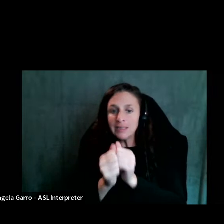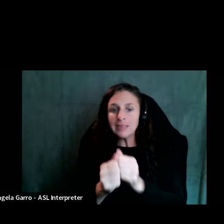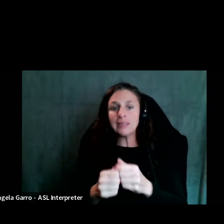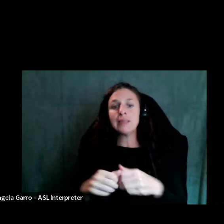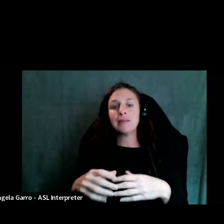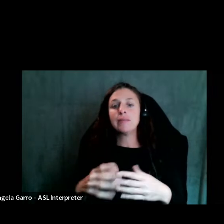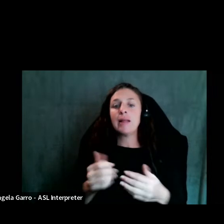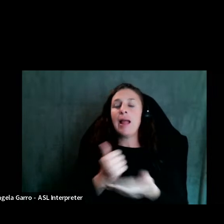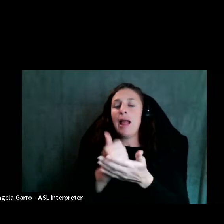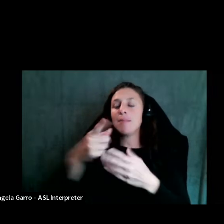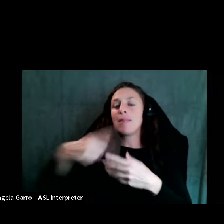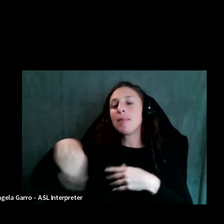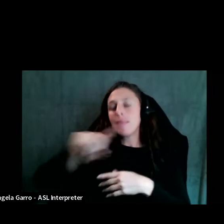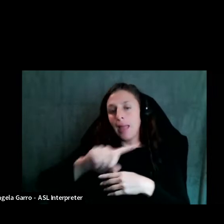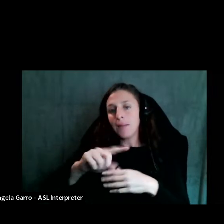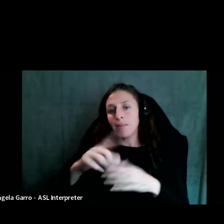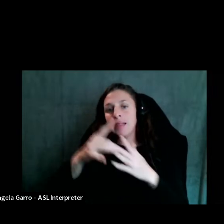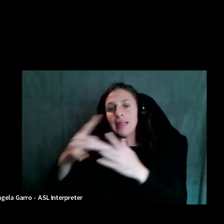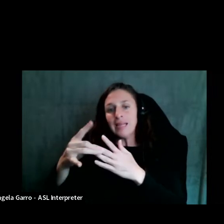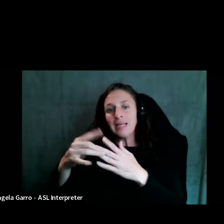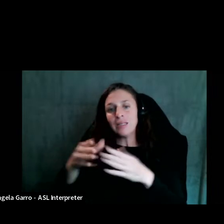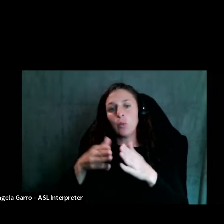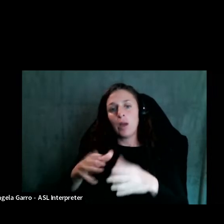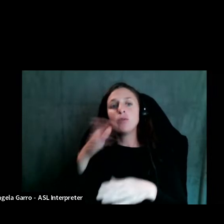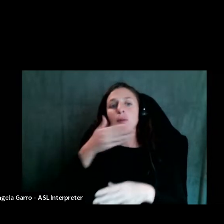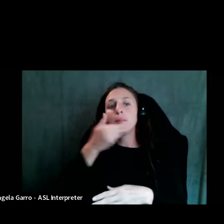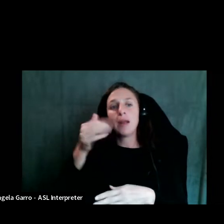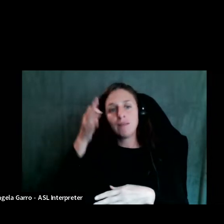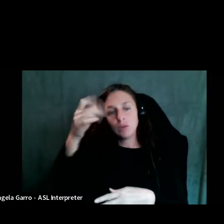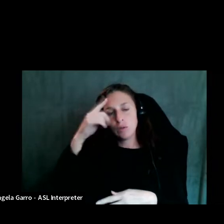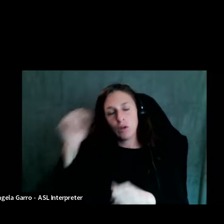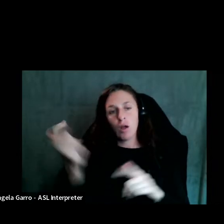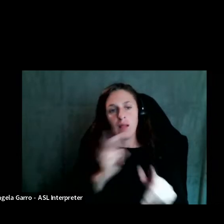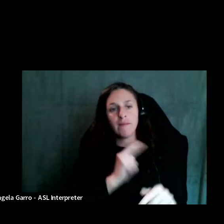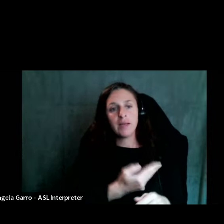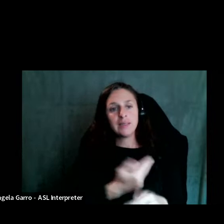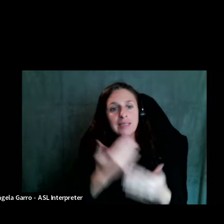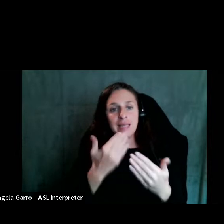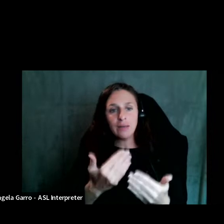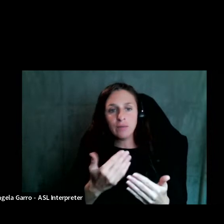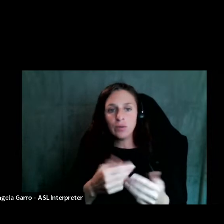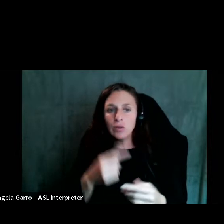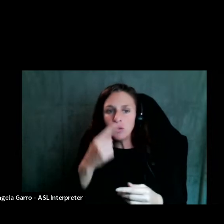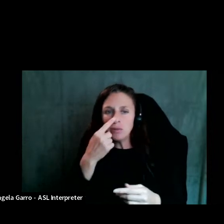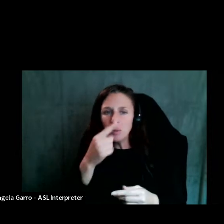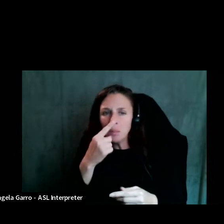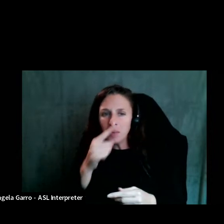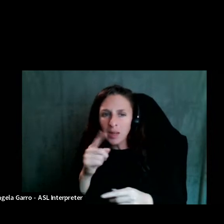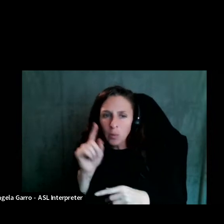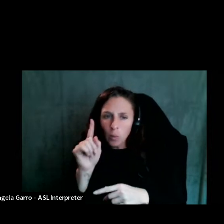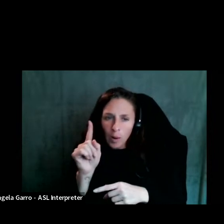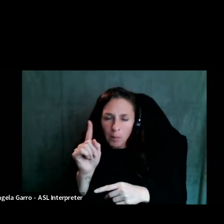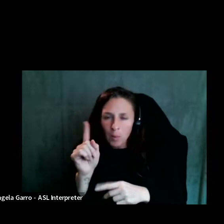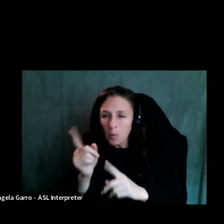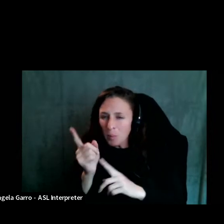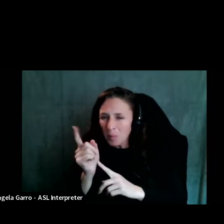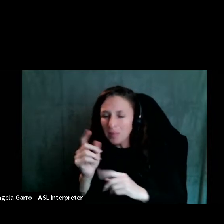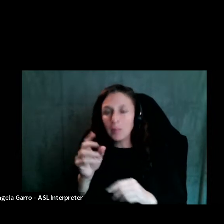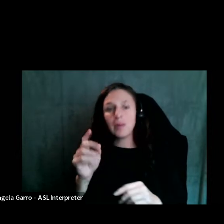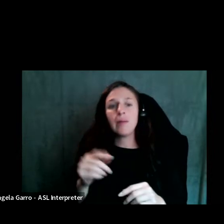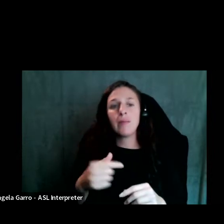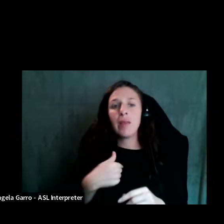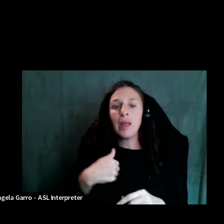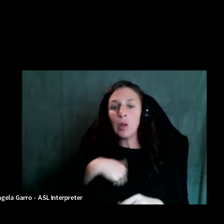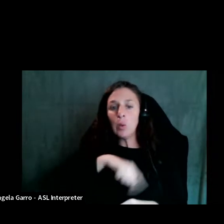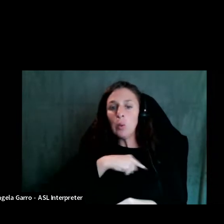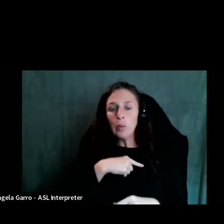to a better future for all of us. Thank you. If I may just... One more only. We are